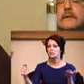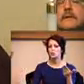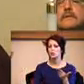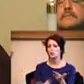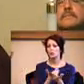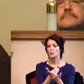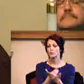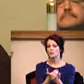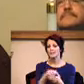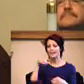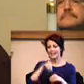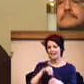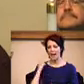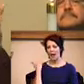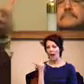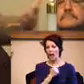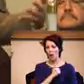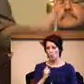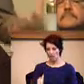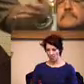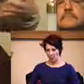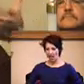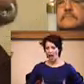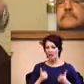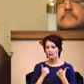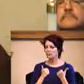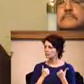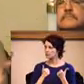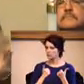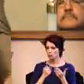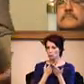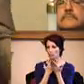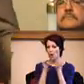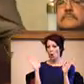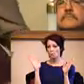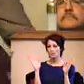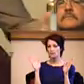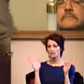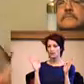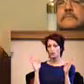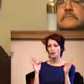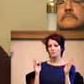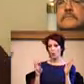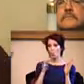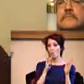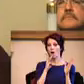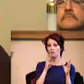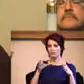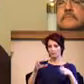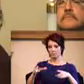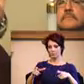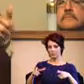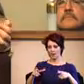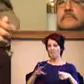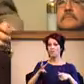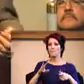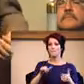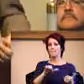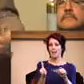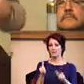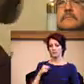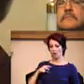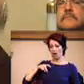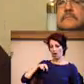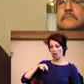lives and so we open ourselves this morning we in some ways go down into those Waters of baptism and we come up too and we wait for the the